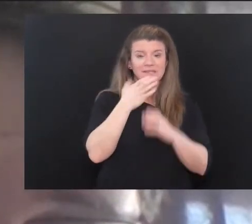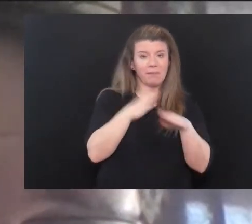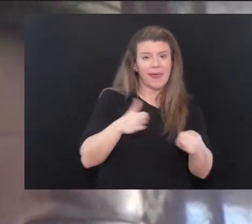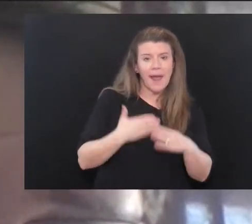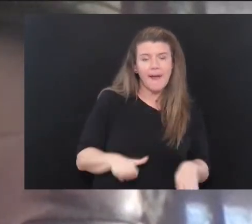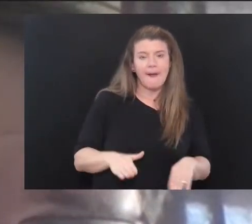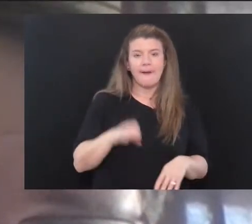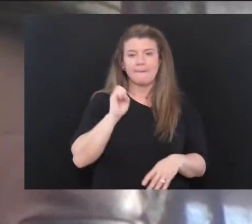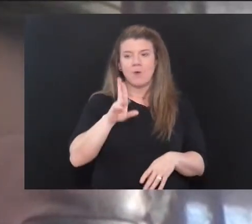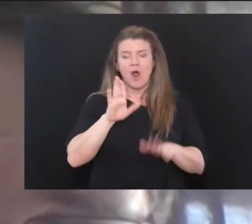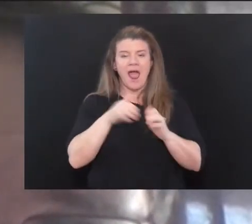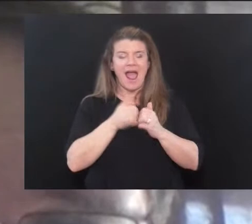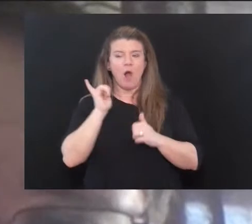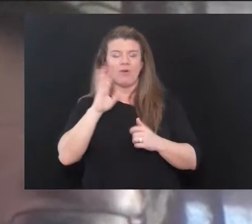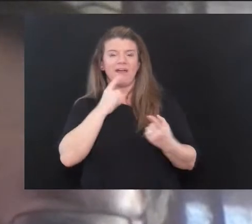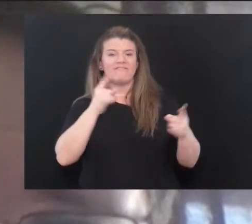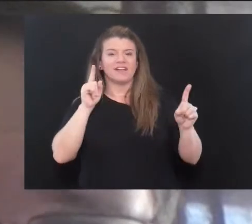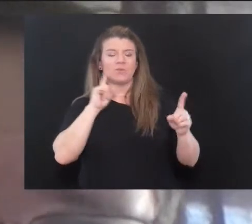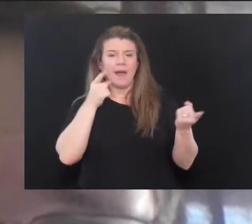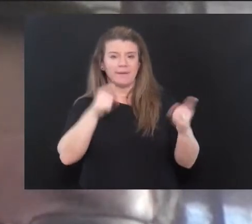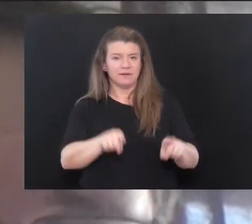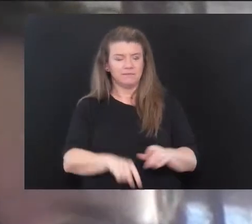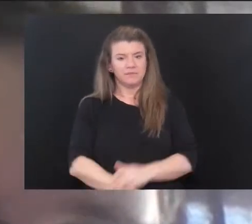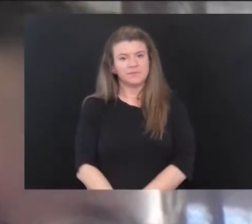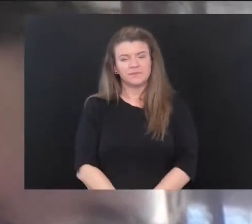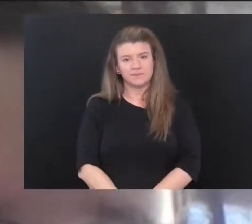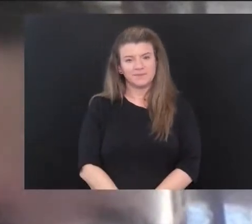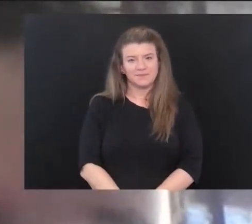or just what the effects of that could be?